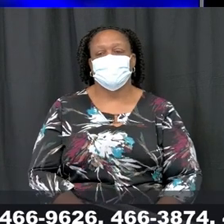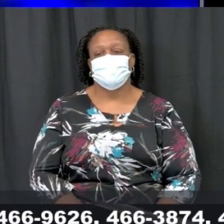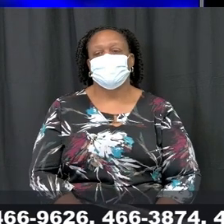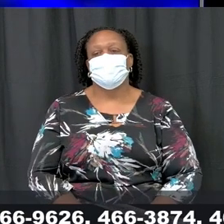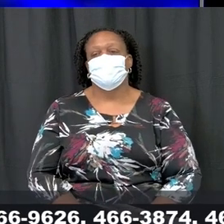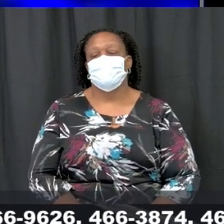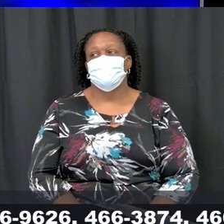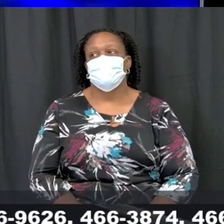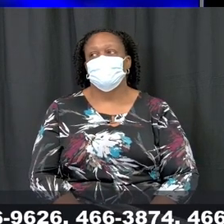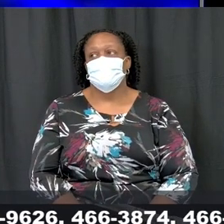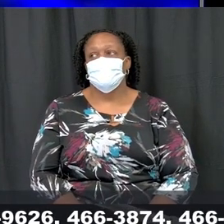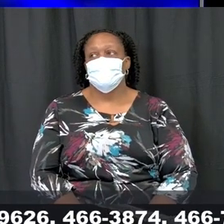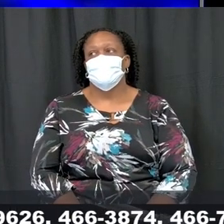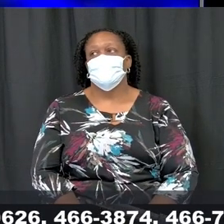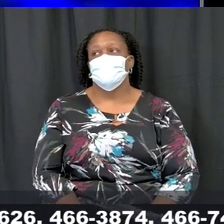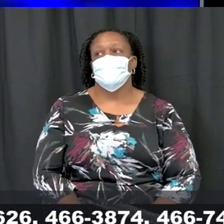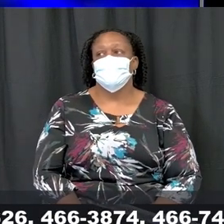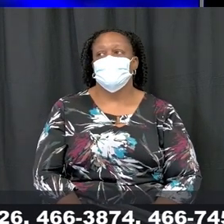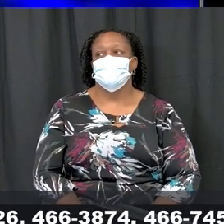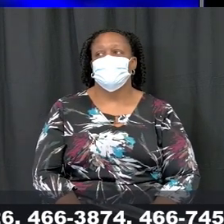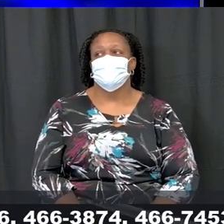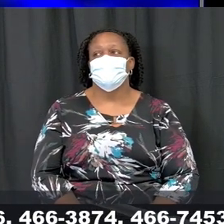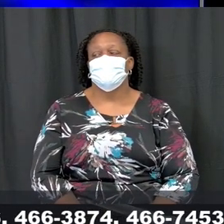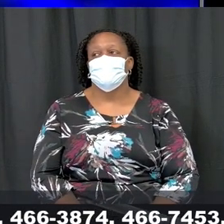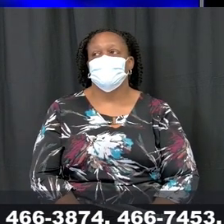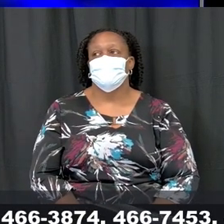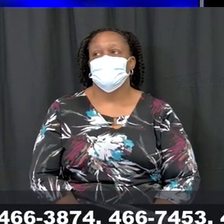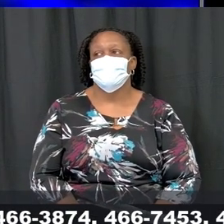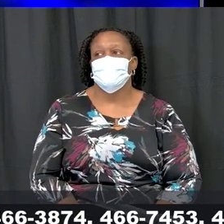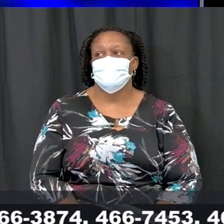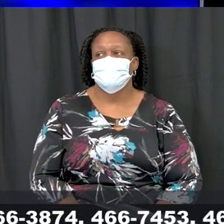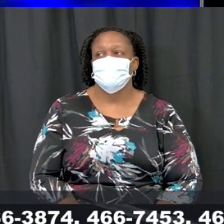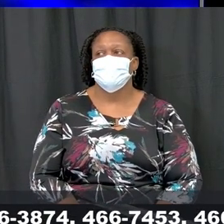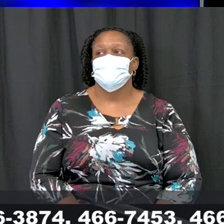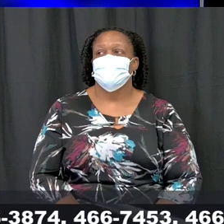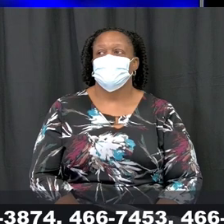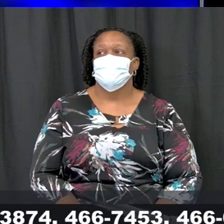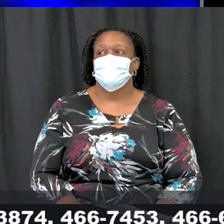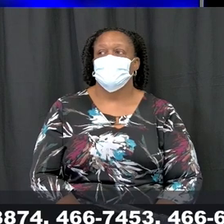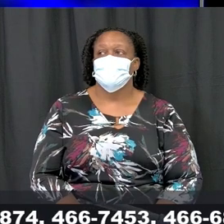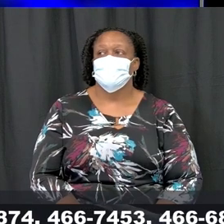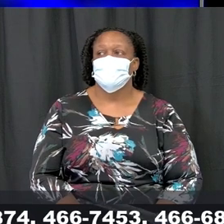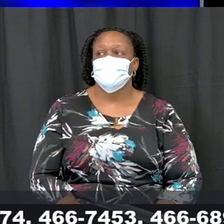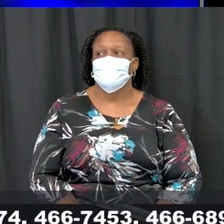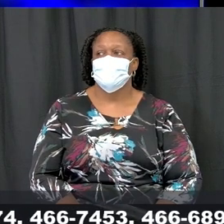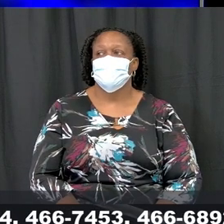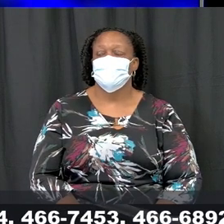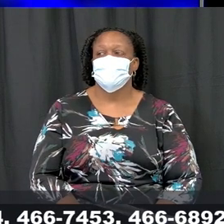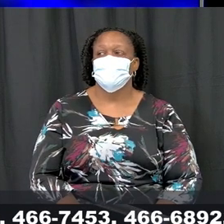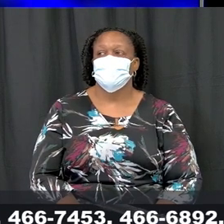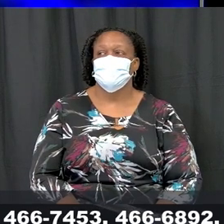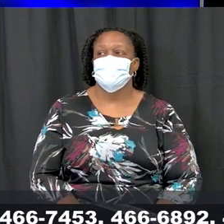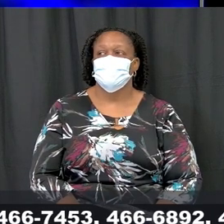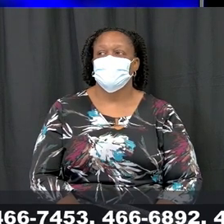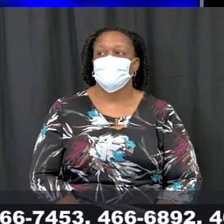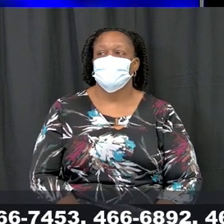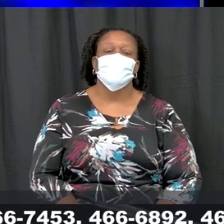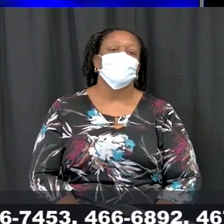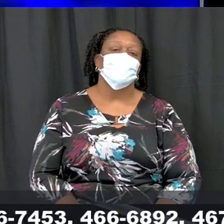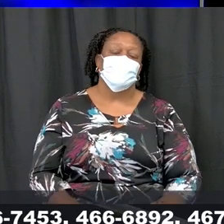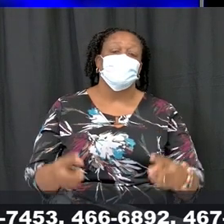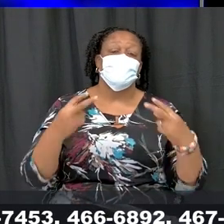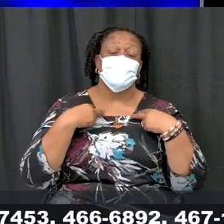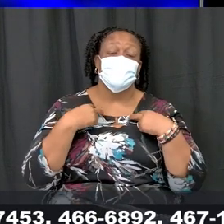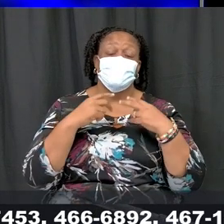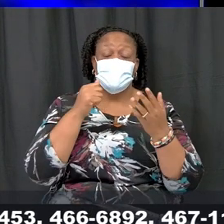of having the information completed, because both documents are written out in the form of a letter, fill in the blank type,